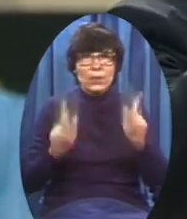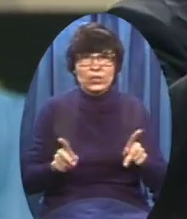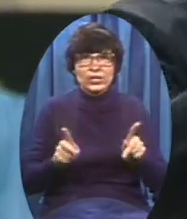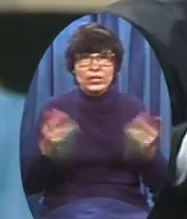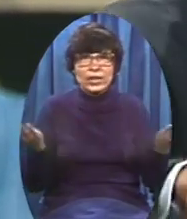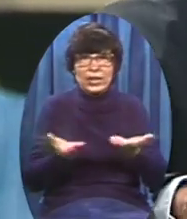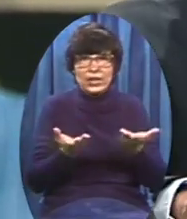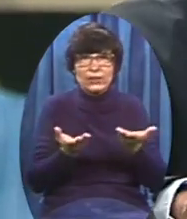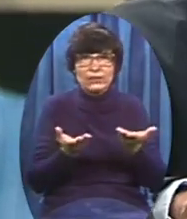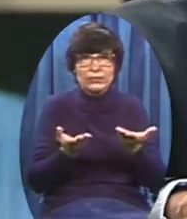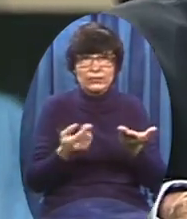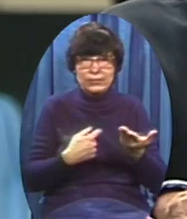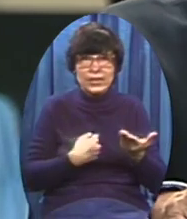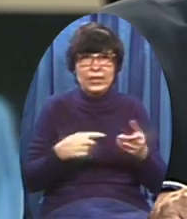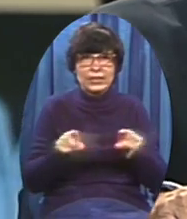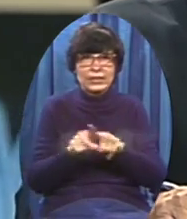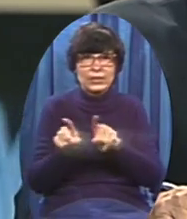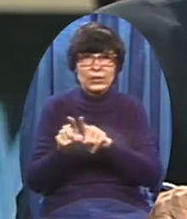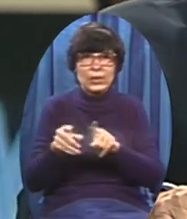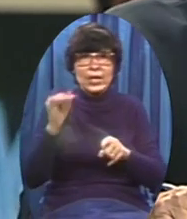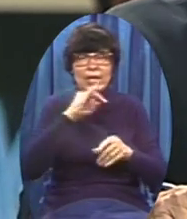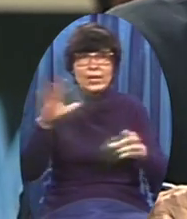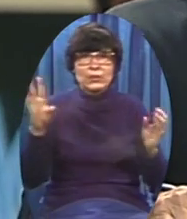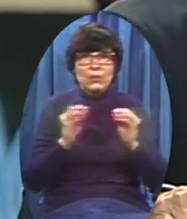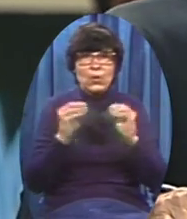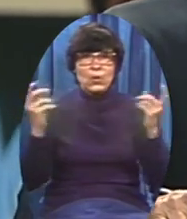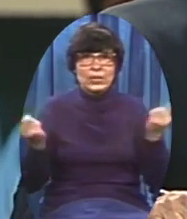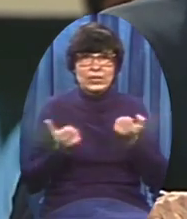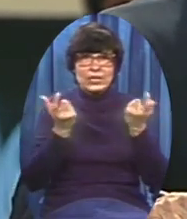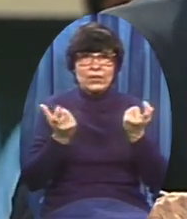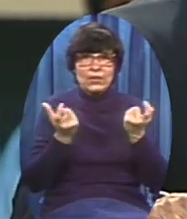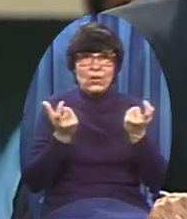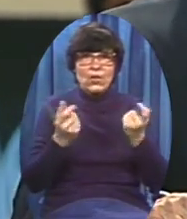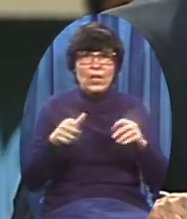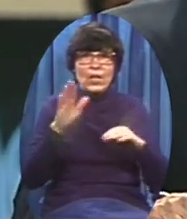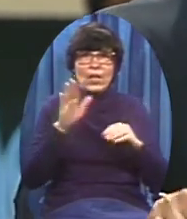speaker, is more sinful and more wicked than you think.